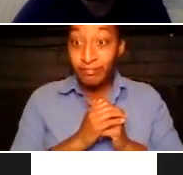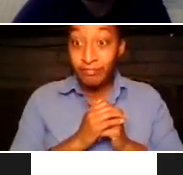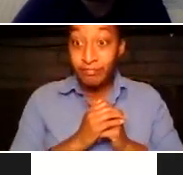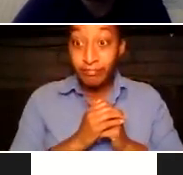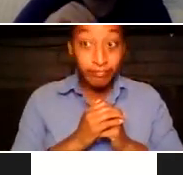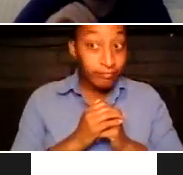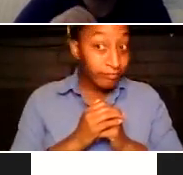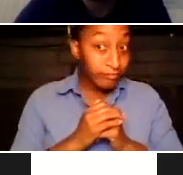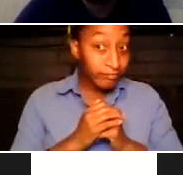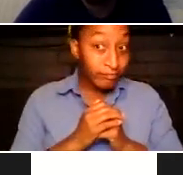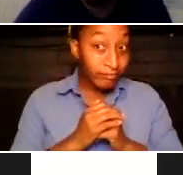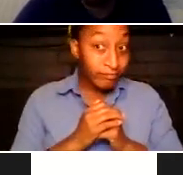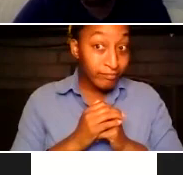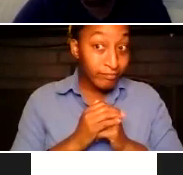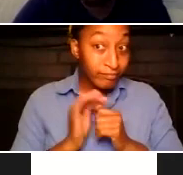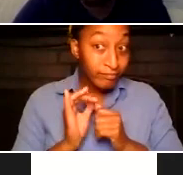So